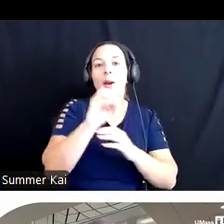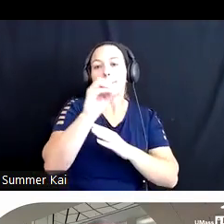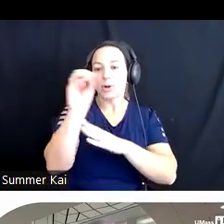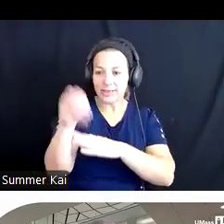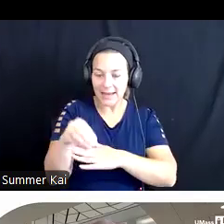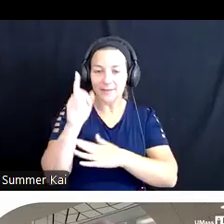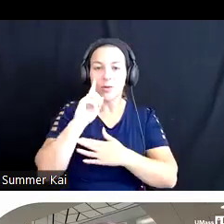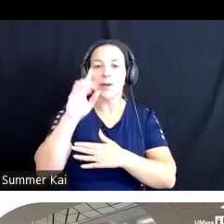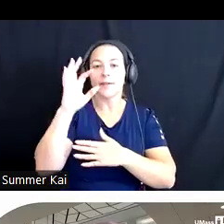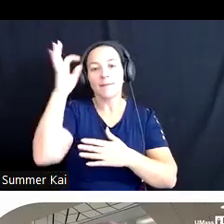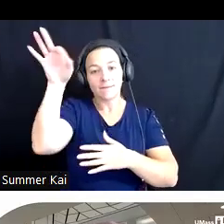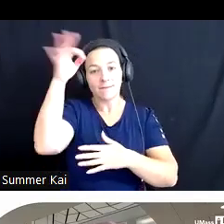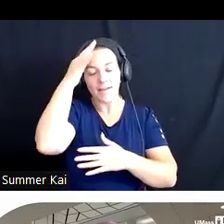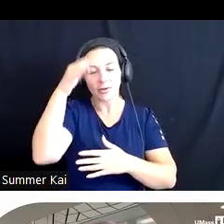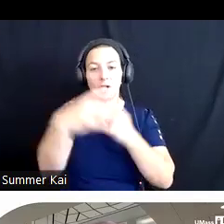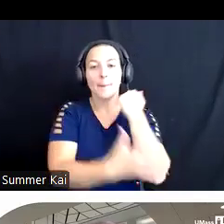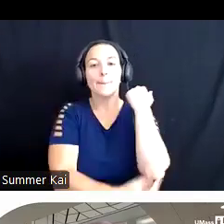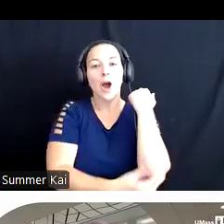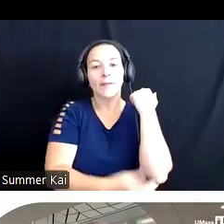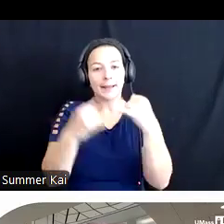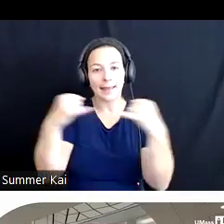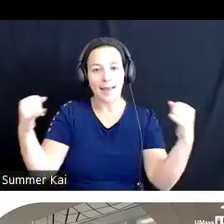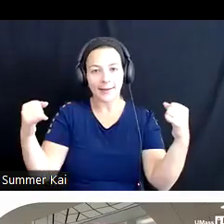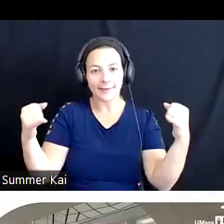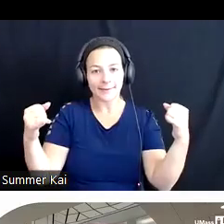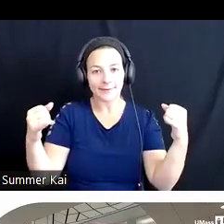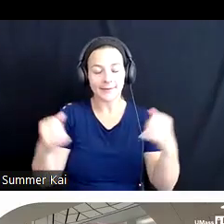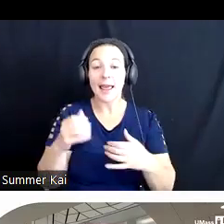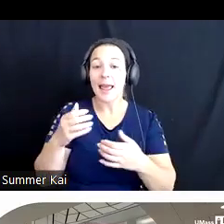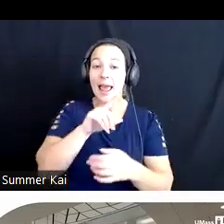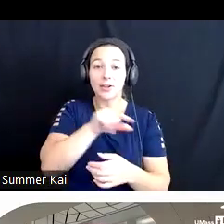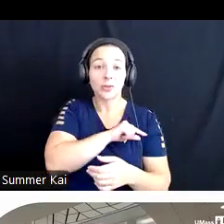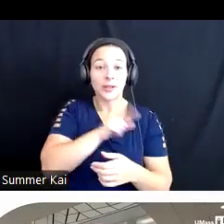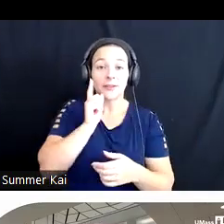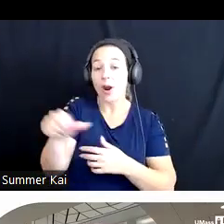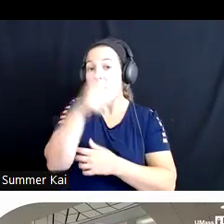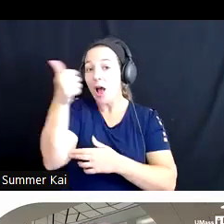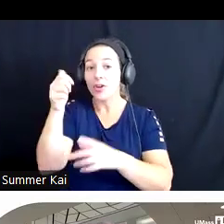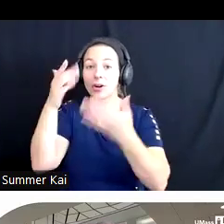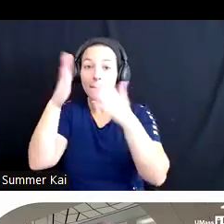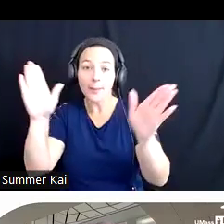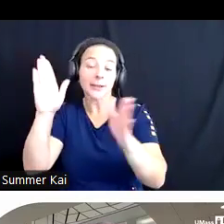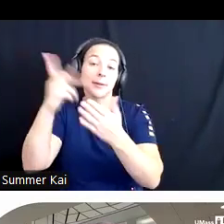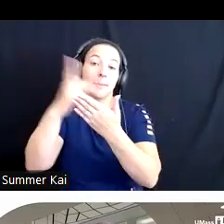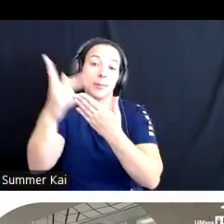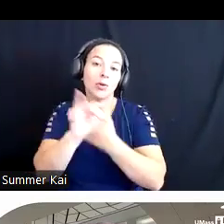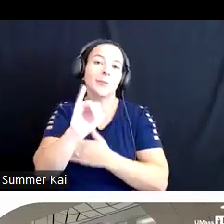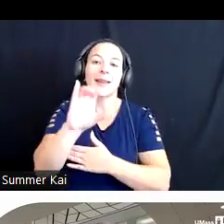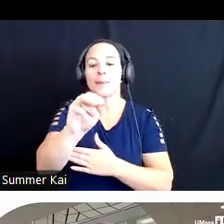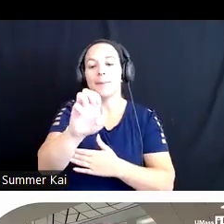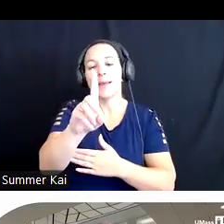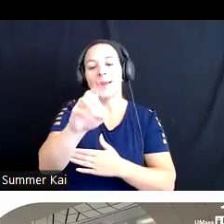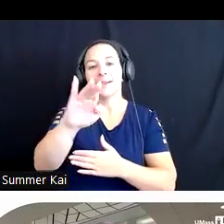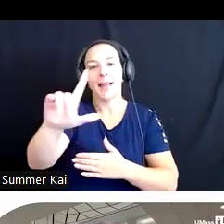poverty line. And this is because eligibility for other public programs like Medi-Cal, for example, are keyed off of